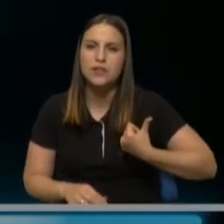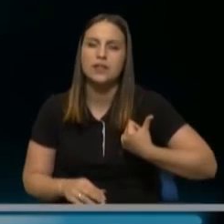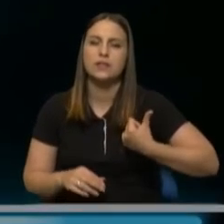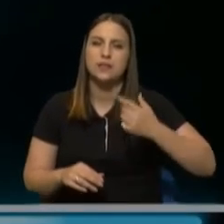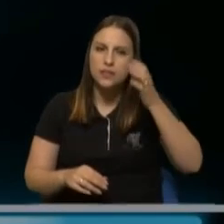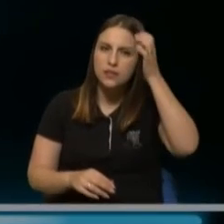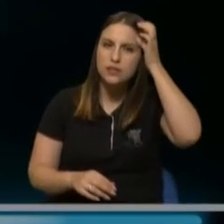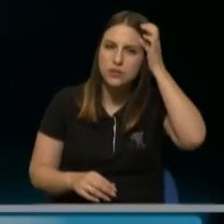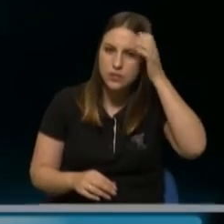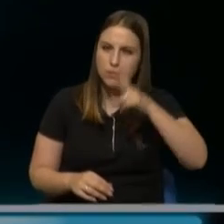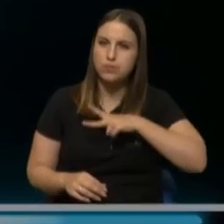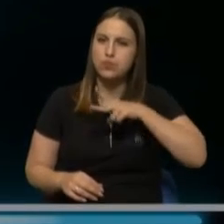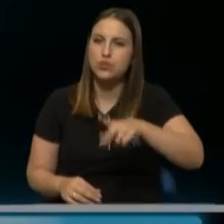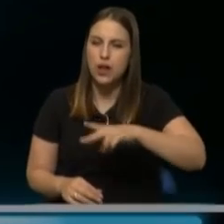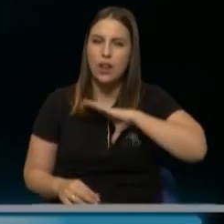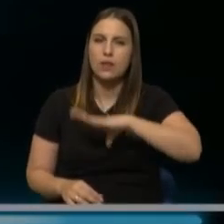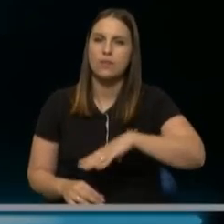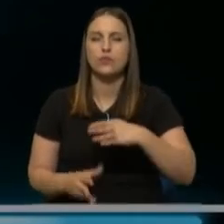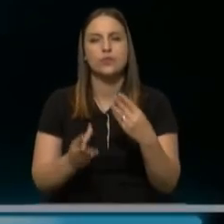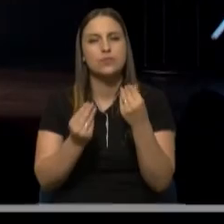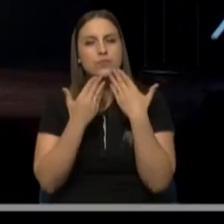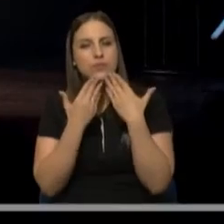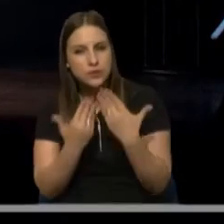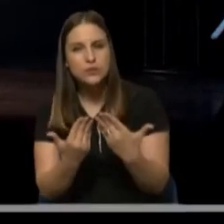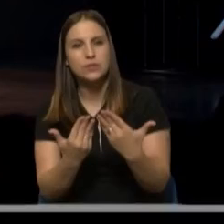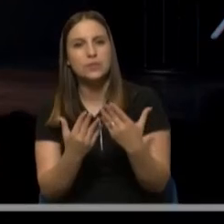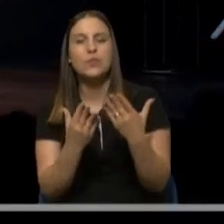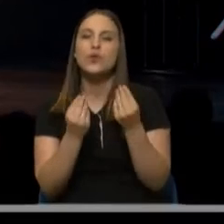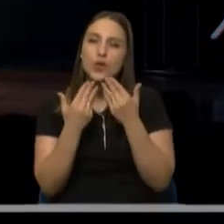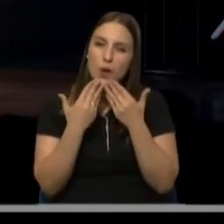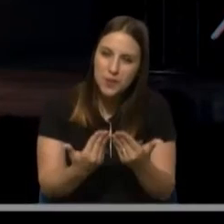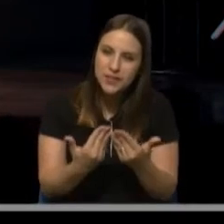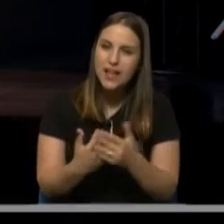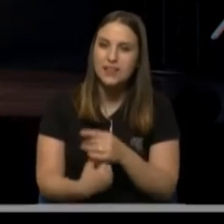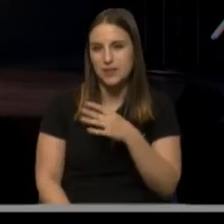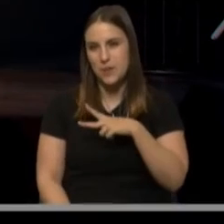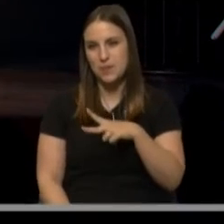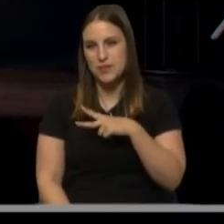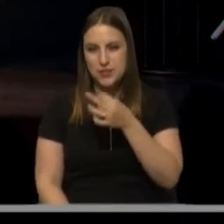greener, intelligent Portugal. Thank you very much. Muito obrigado.